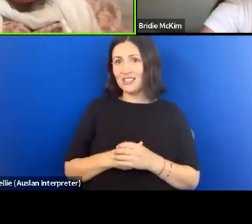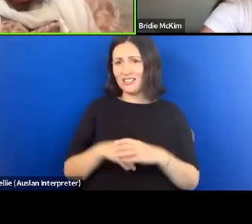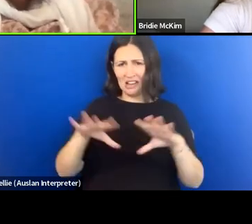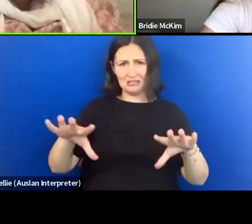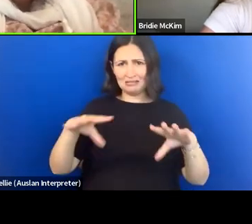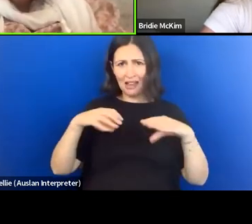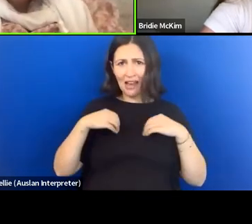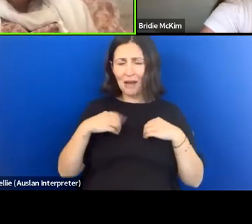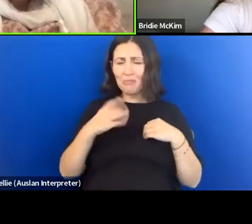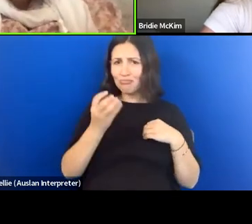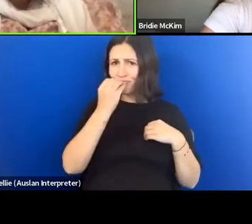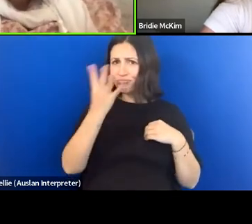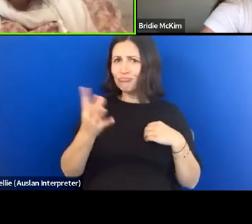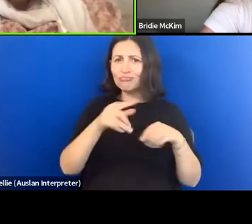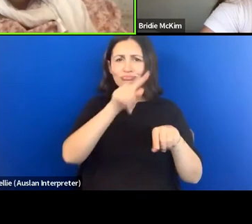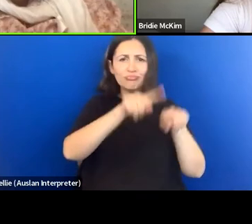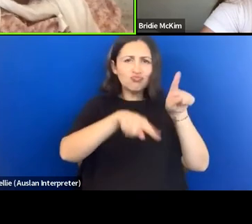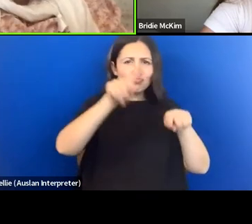thinking about,